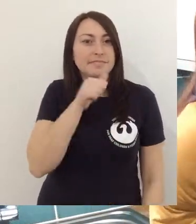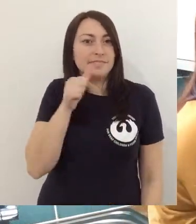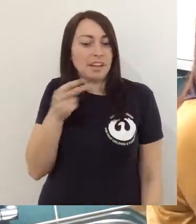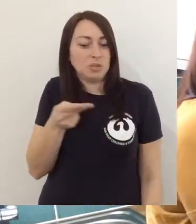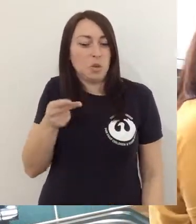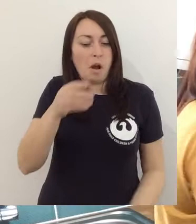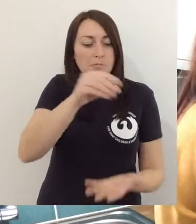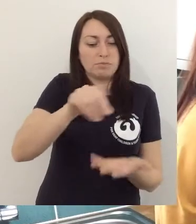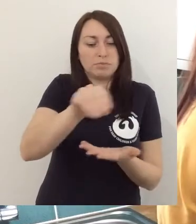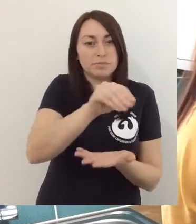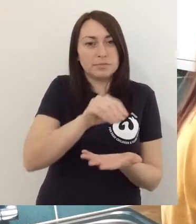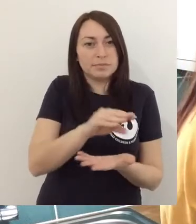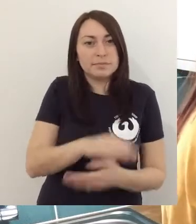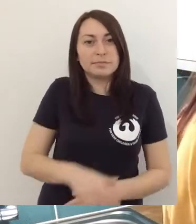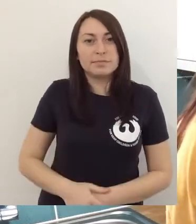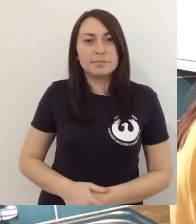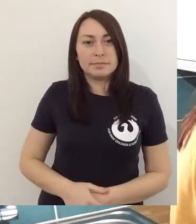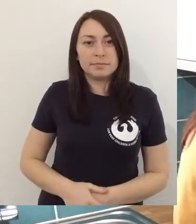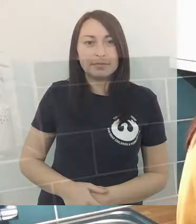and a nice bit of sugar.